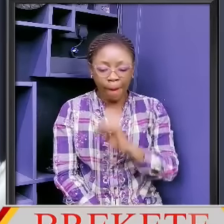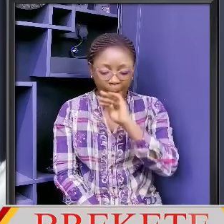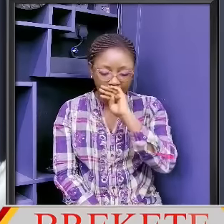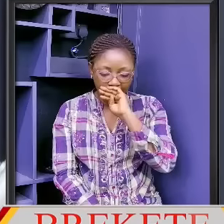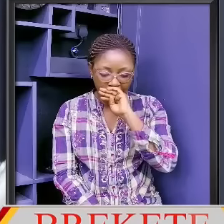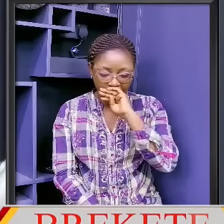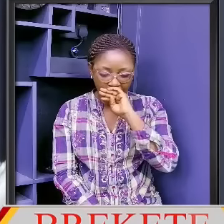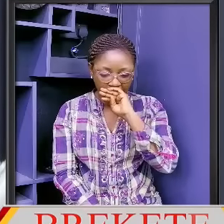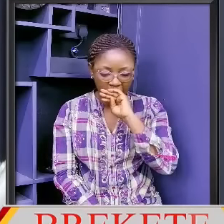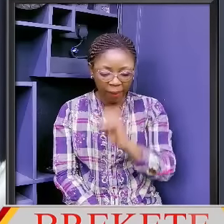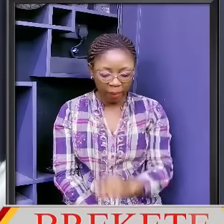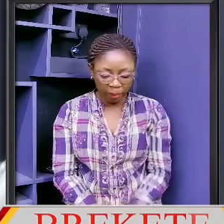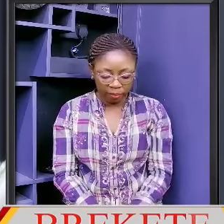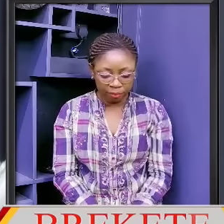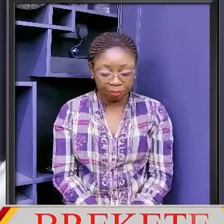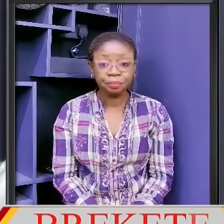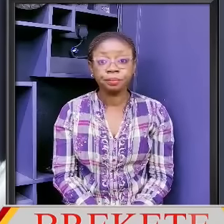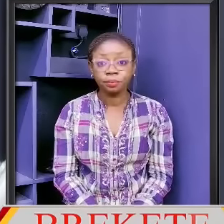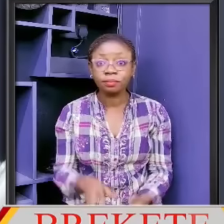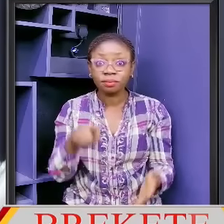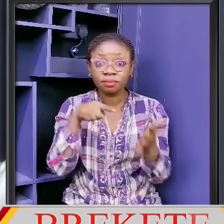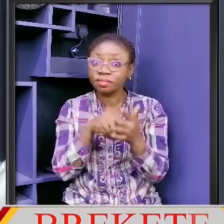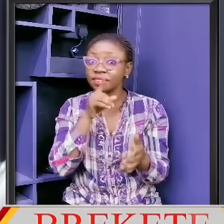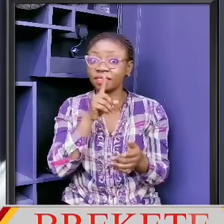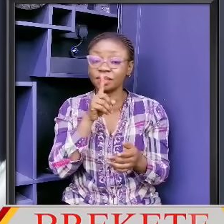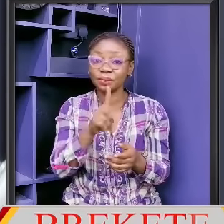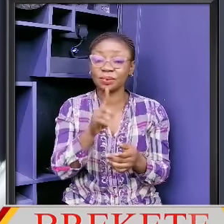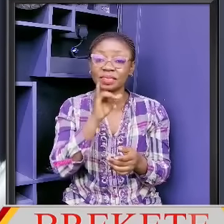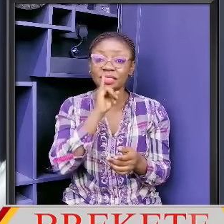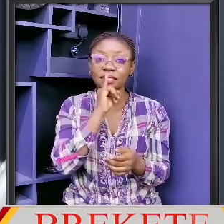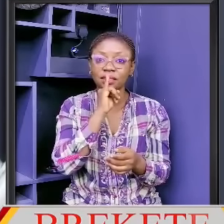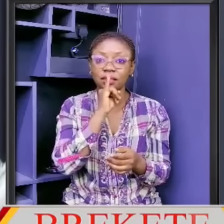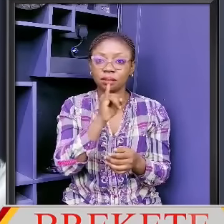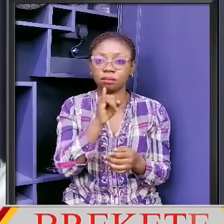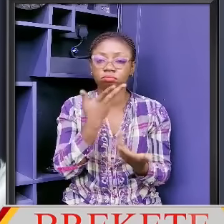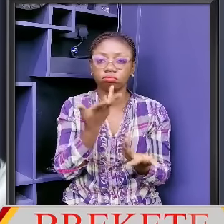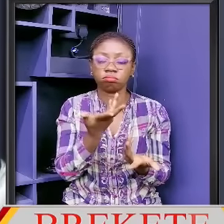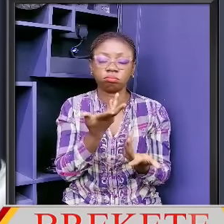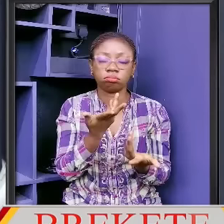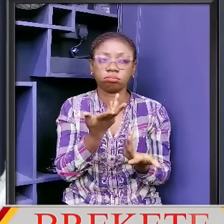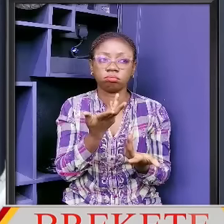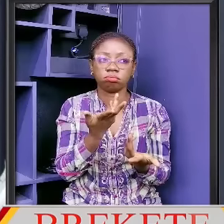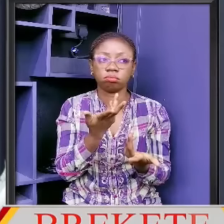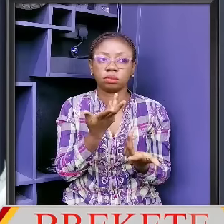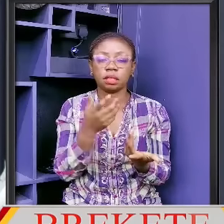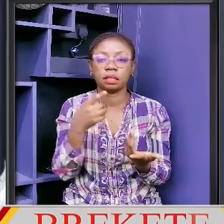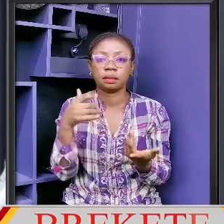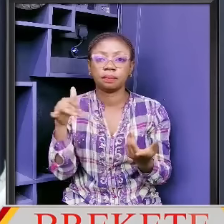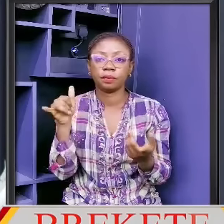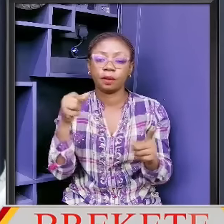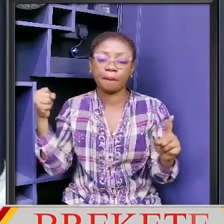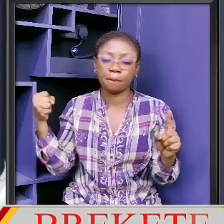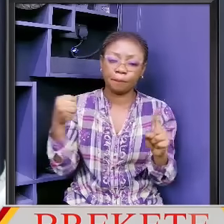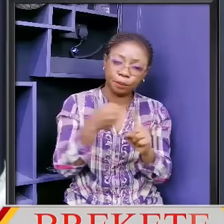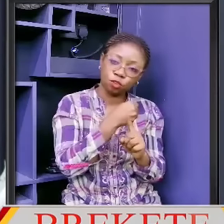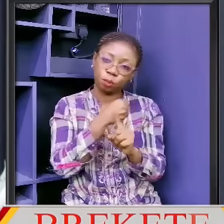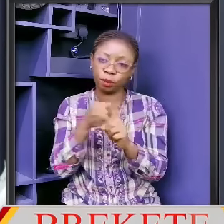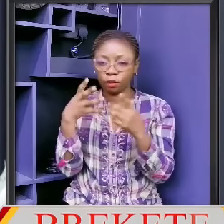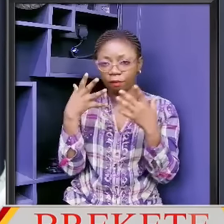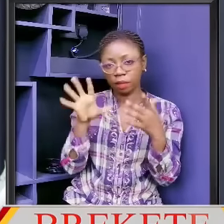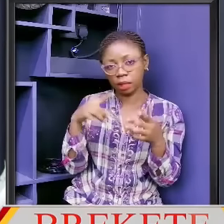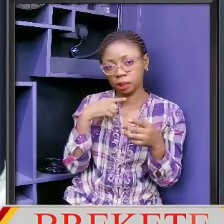Yeah. This one I'm be at the cheka hana kokuka. They beat you, count to her, say make you no cry.